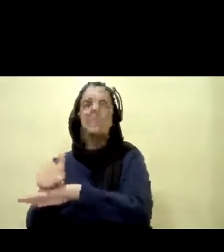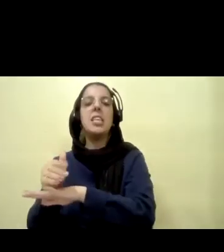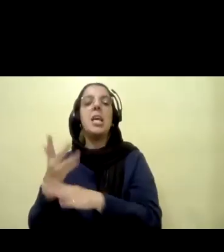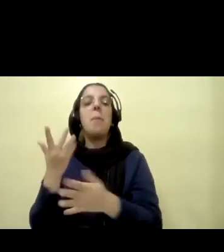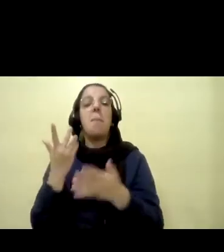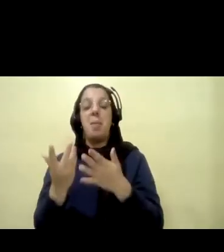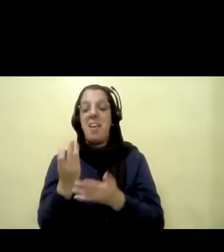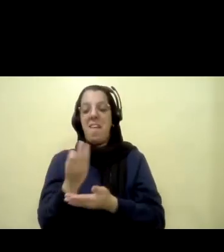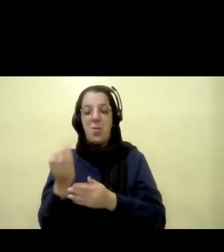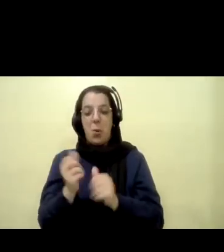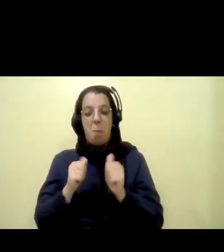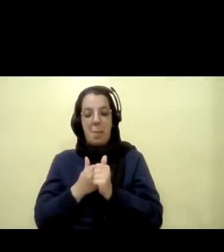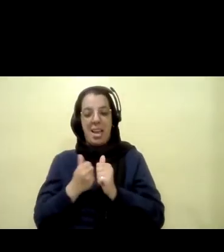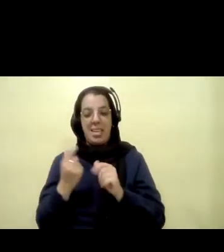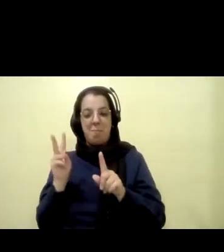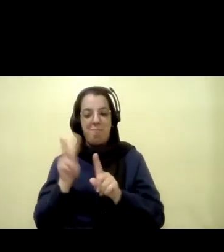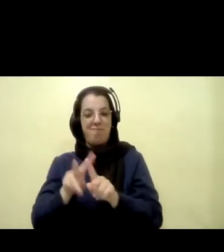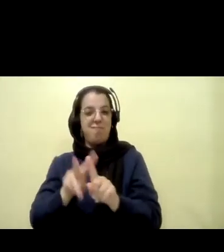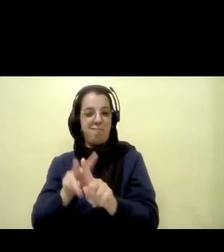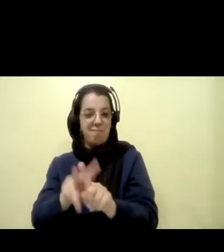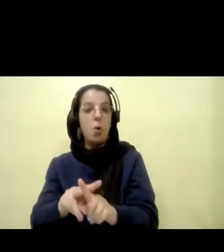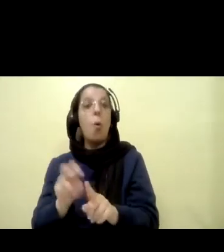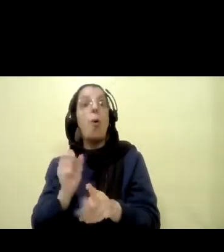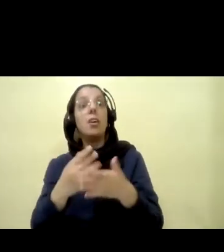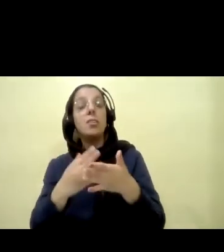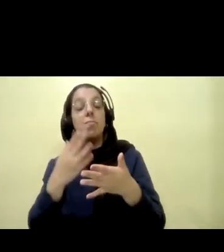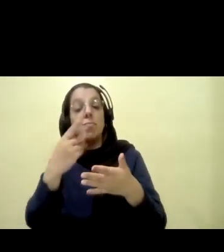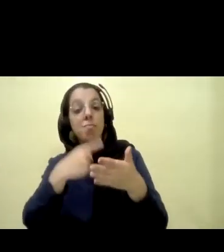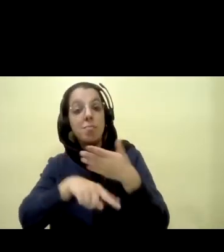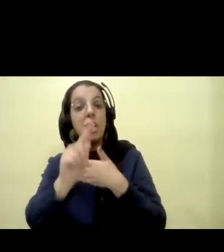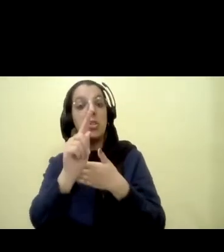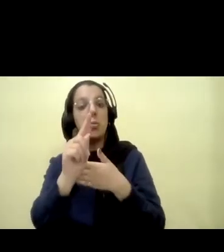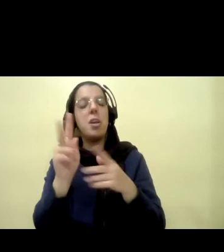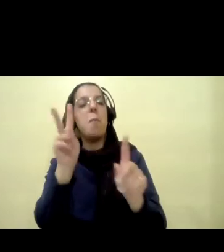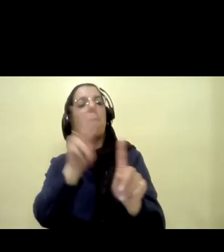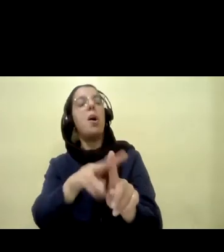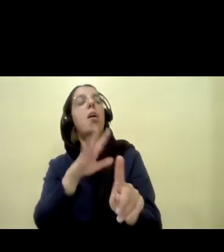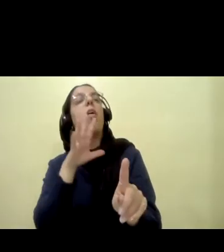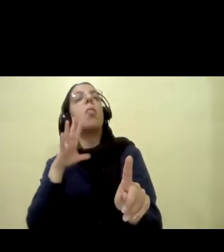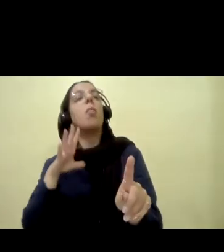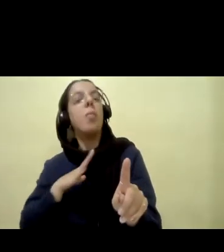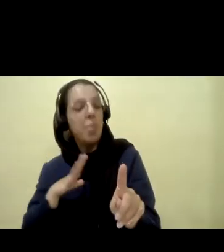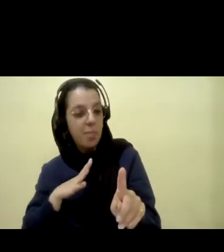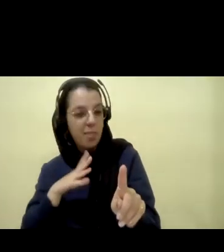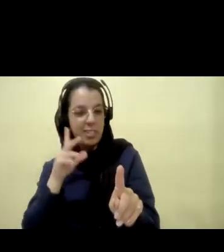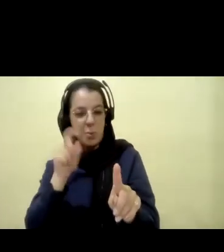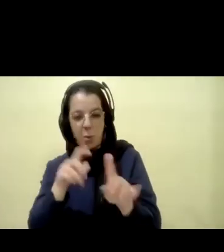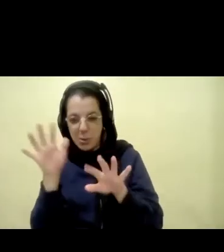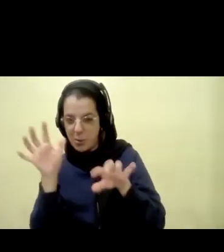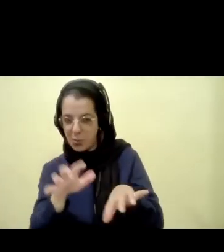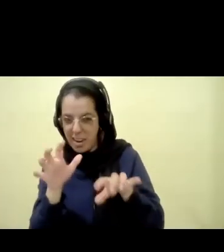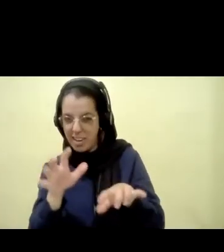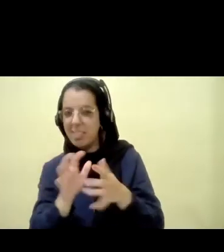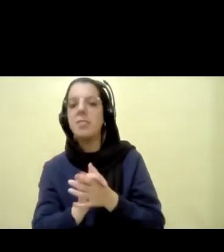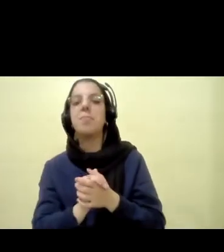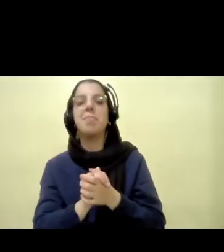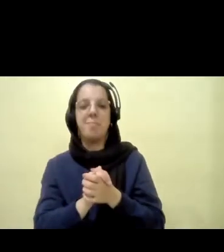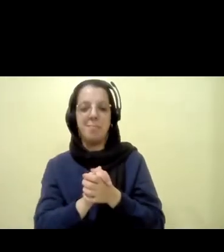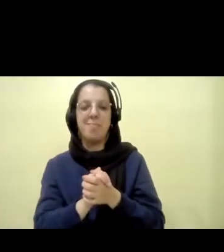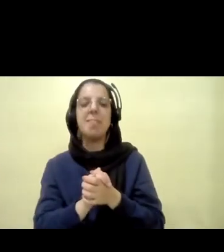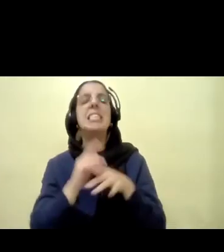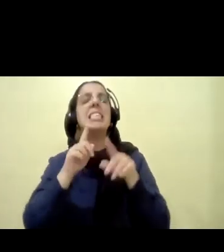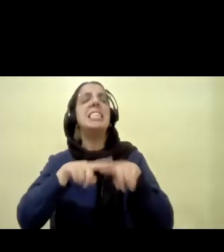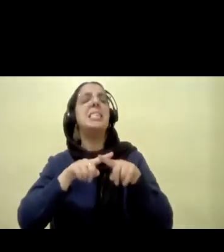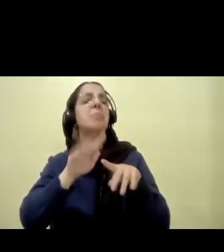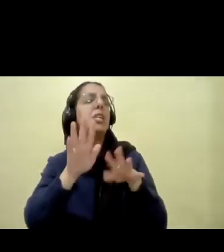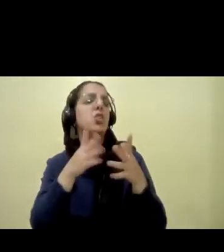rain dates. You might even want to book the following weekend on the off chance that it's supposed to rain all weekend when you're supposed to do it. So it depends on what